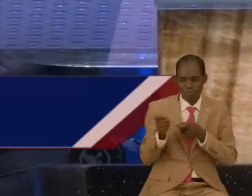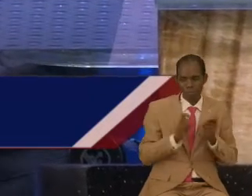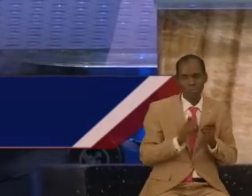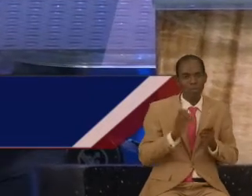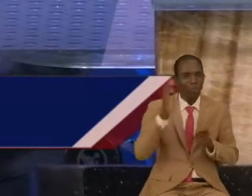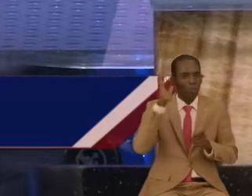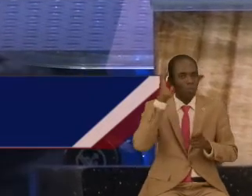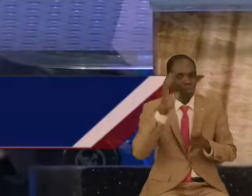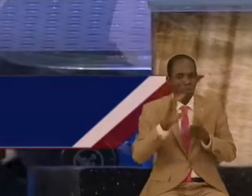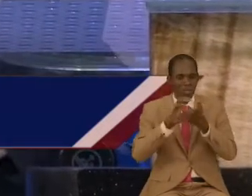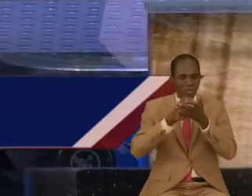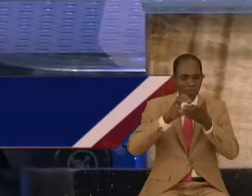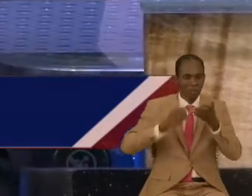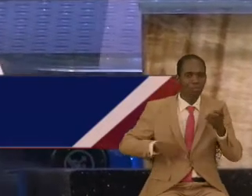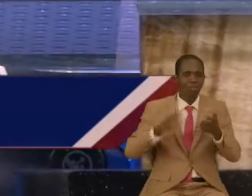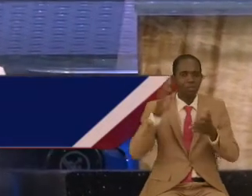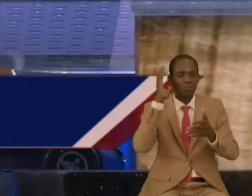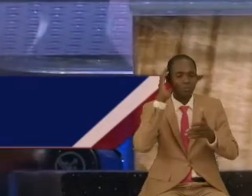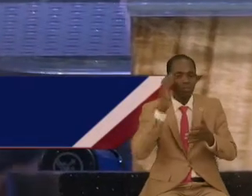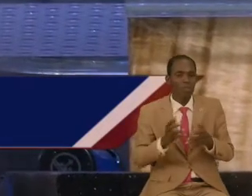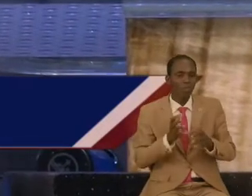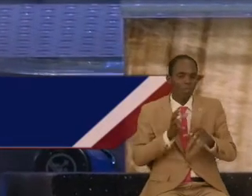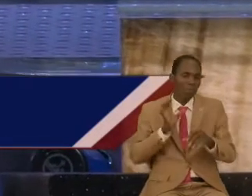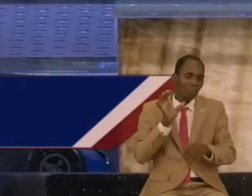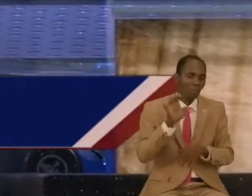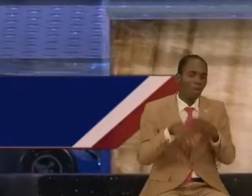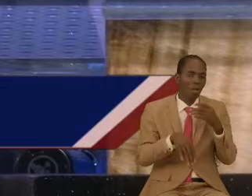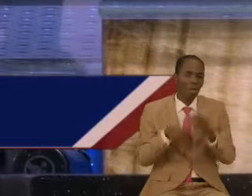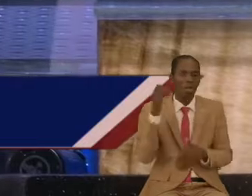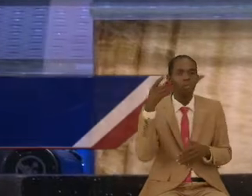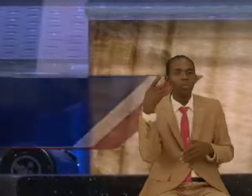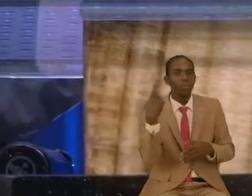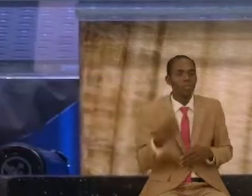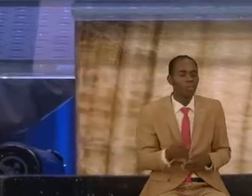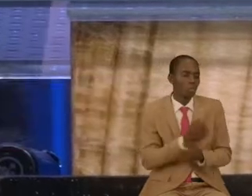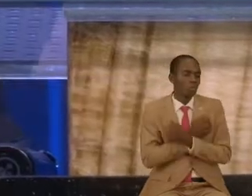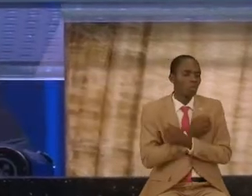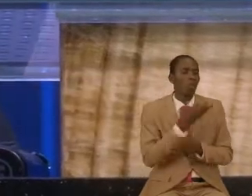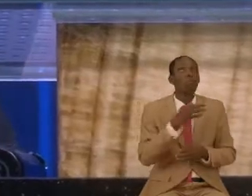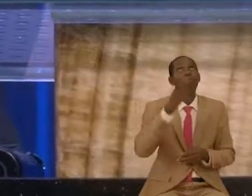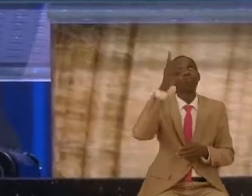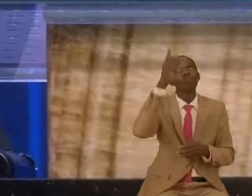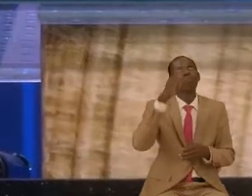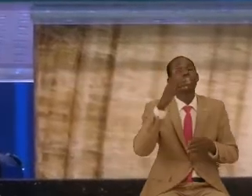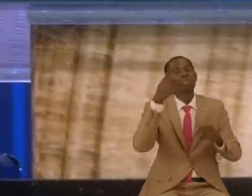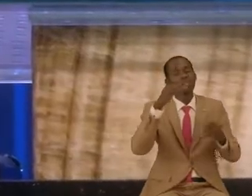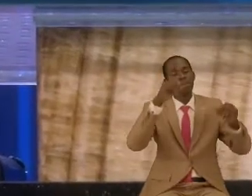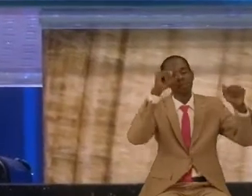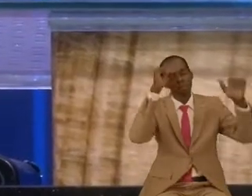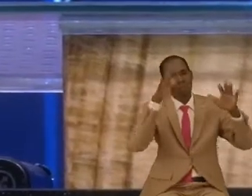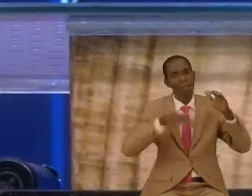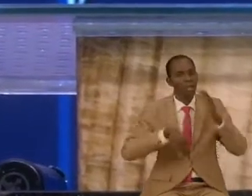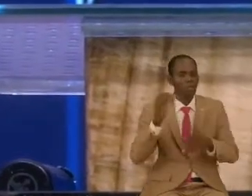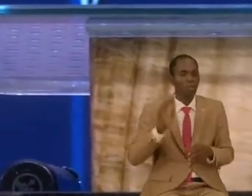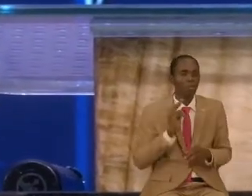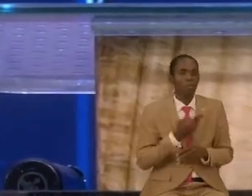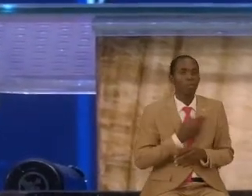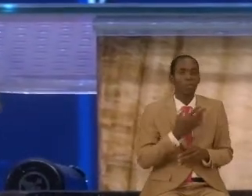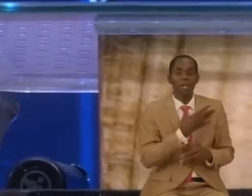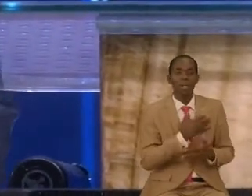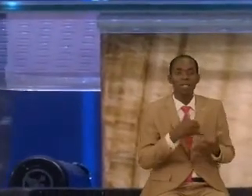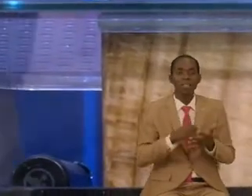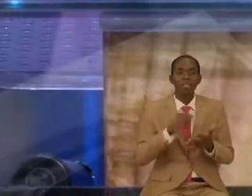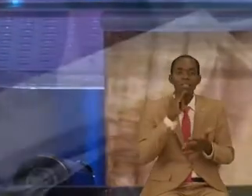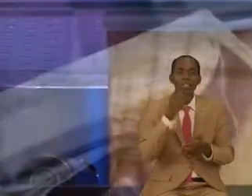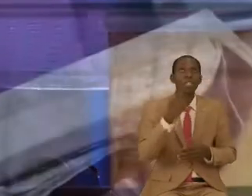drain, will suck out the love of God, the love of the Father from us. And it is the cross